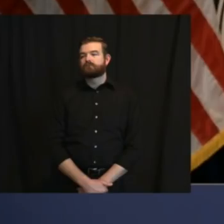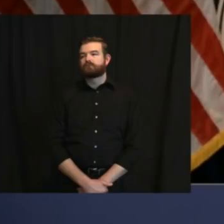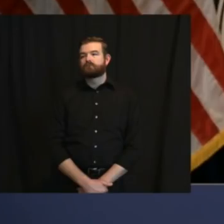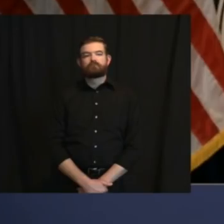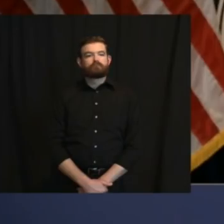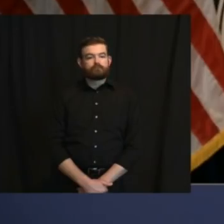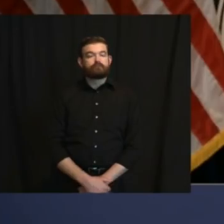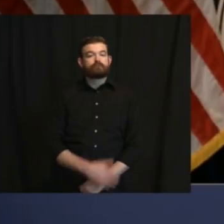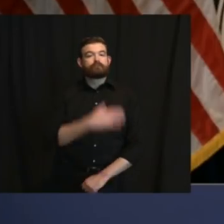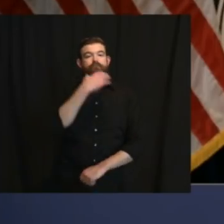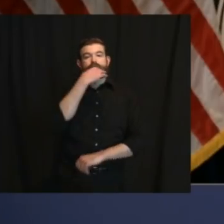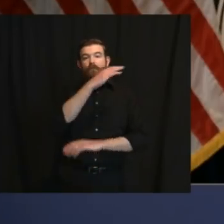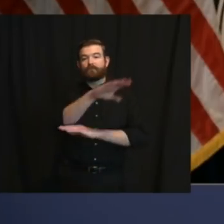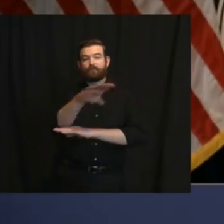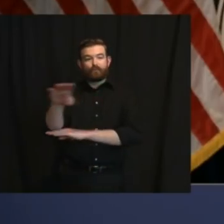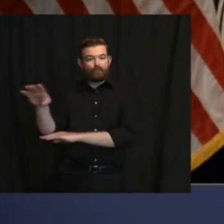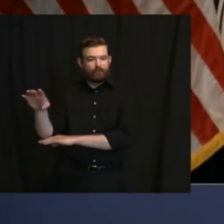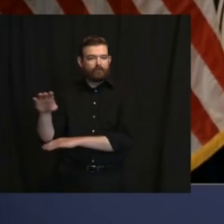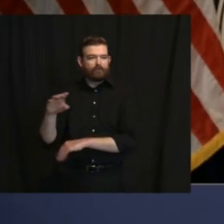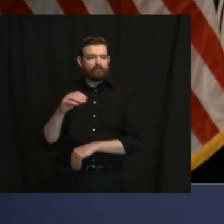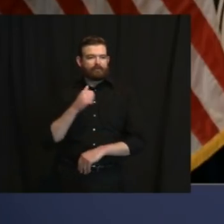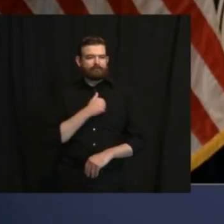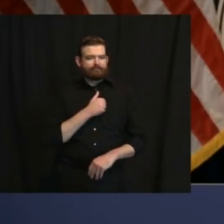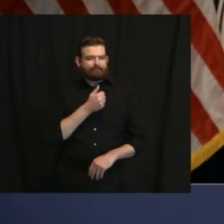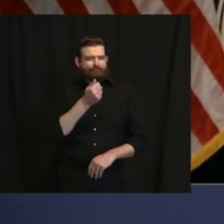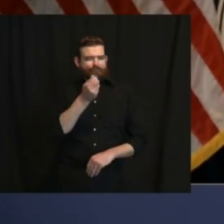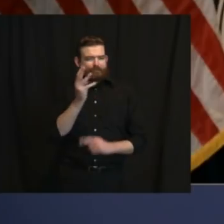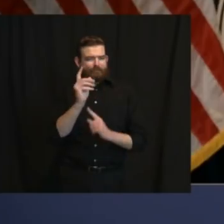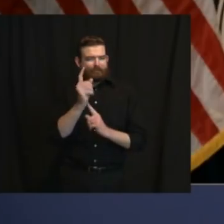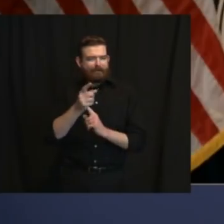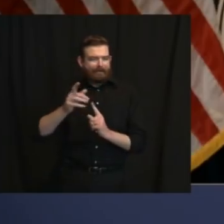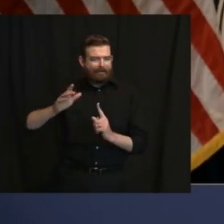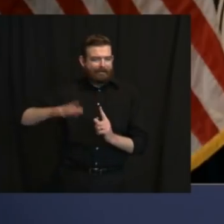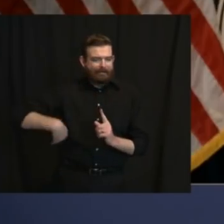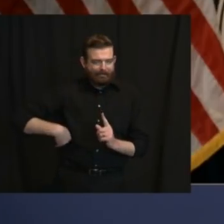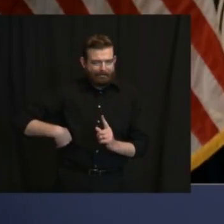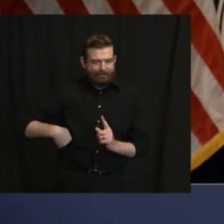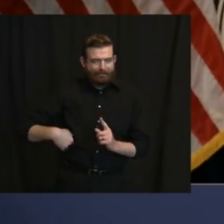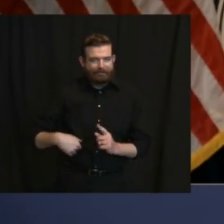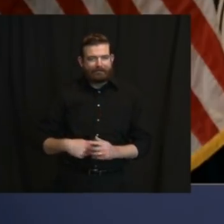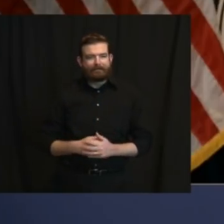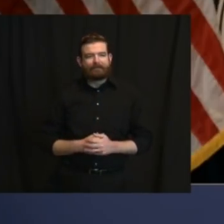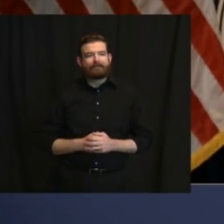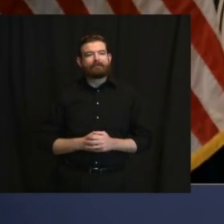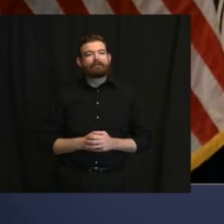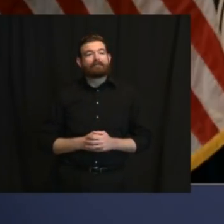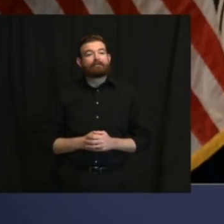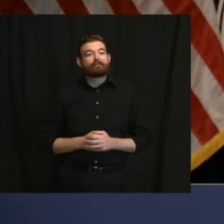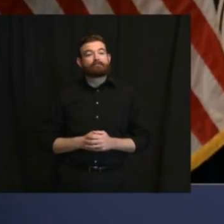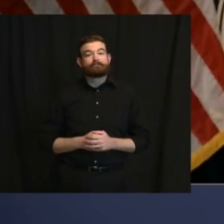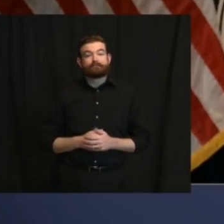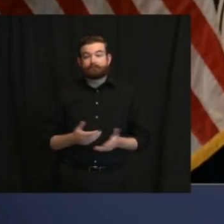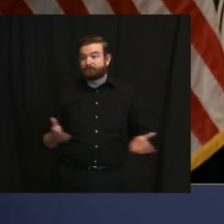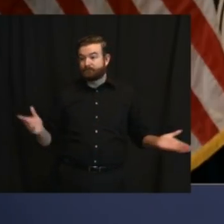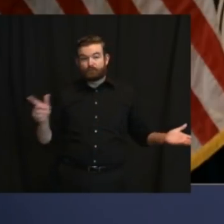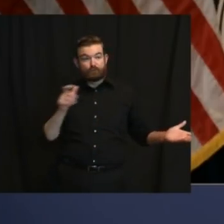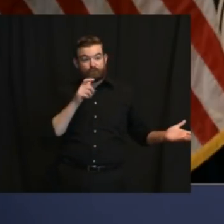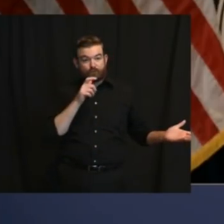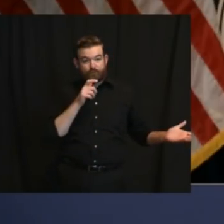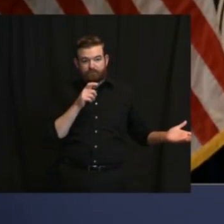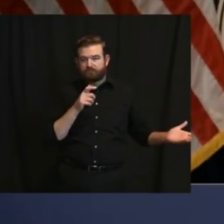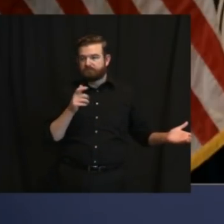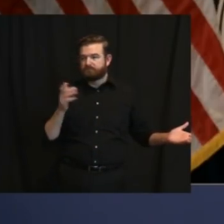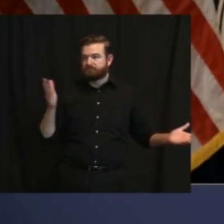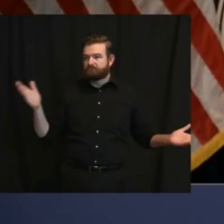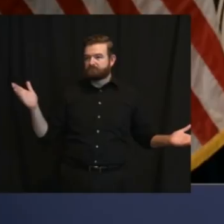Good afternoon, everyone. Sorry to be a couple behind. We'll get right at it. I'm joined to my right by the woman who needs no introduction, the Commissioner of the Department